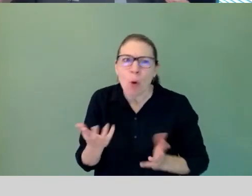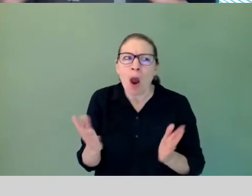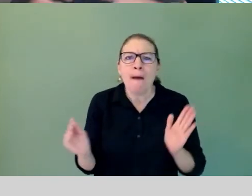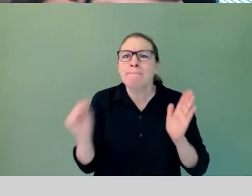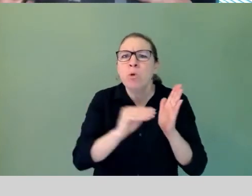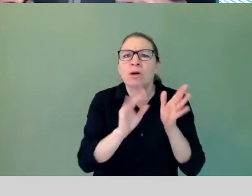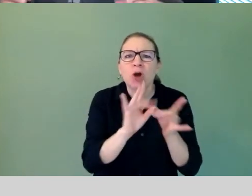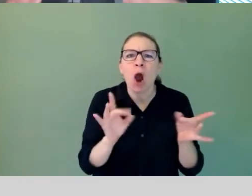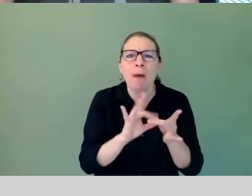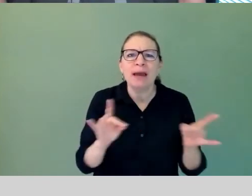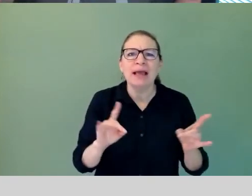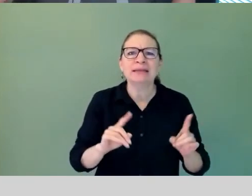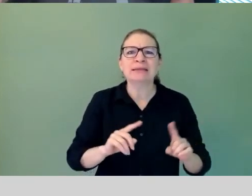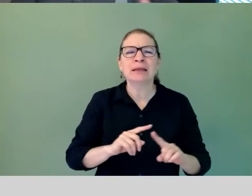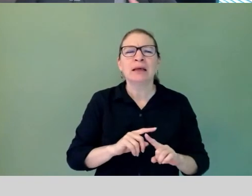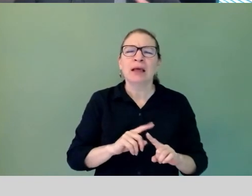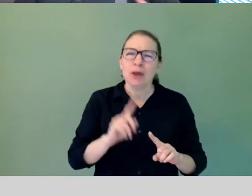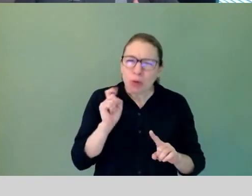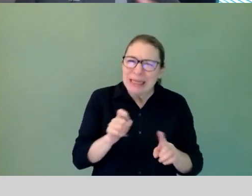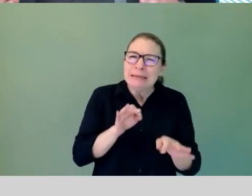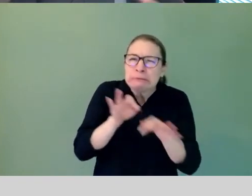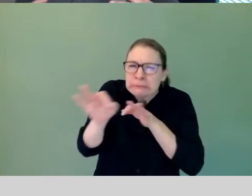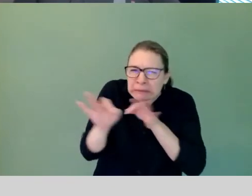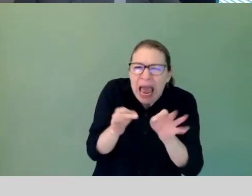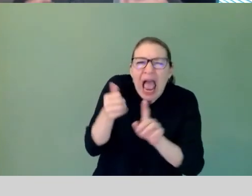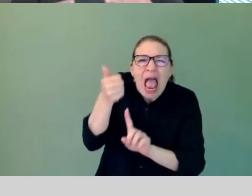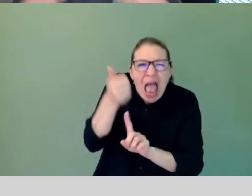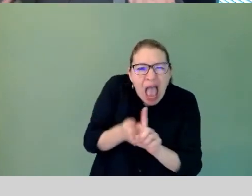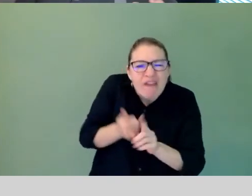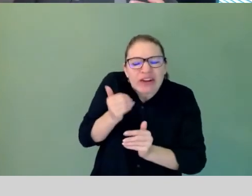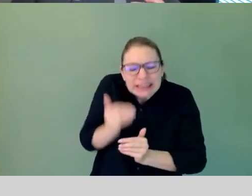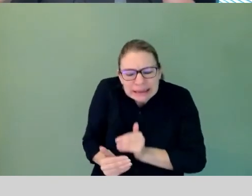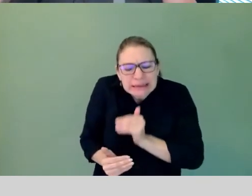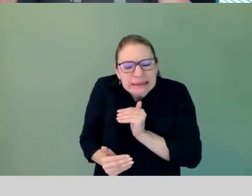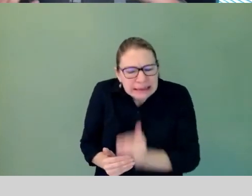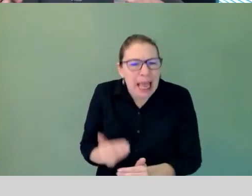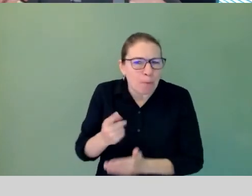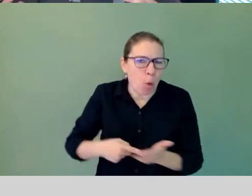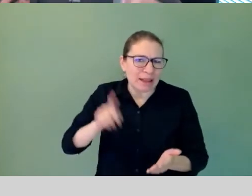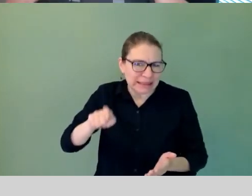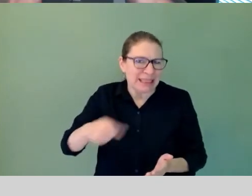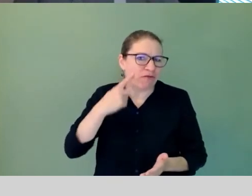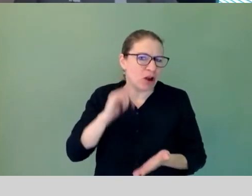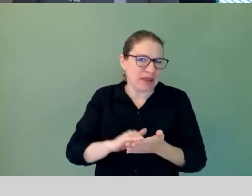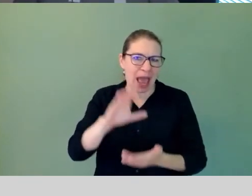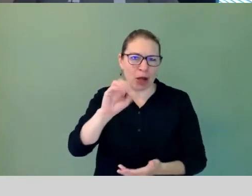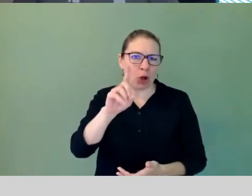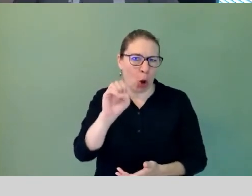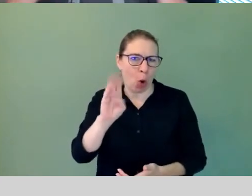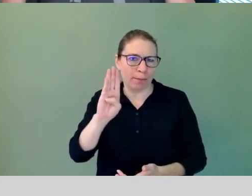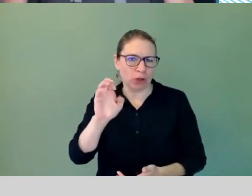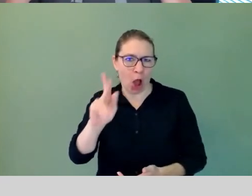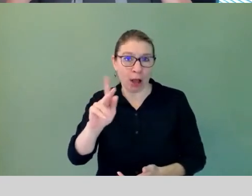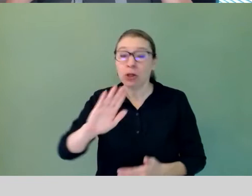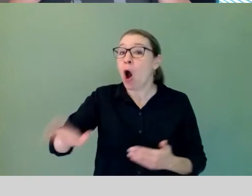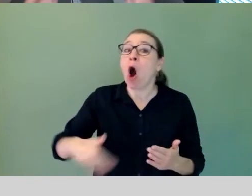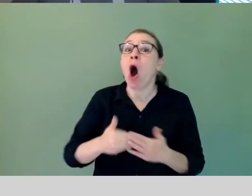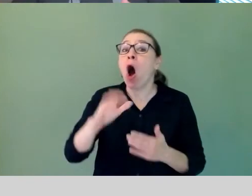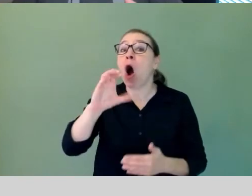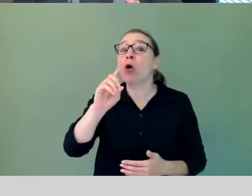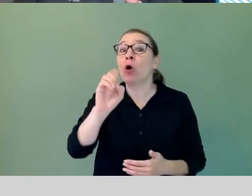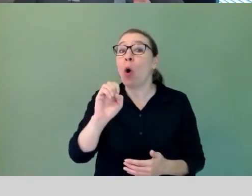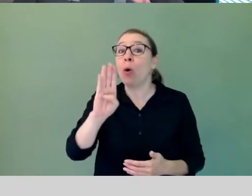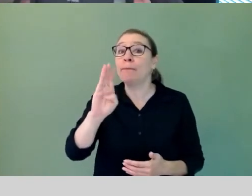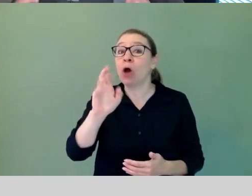know, just the bare minimum. Add everything that is needed for that code block. All code blocks should be self-sustaining and should be able to run